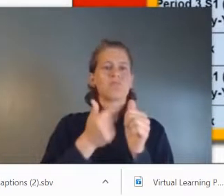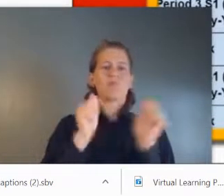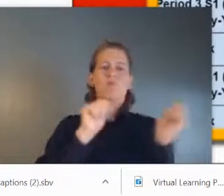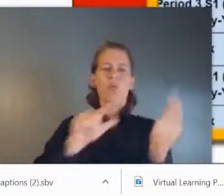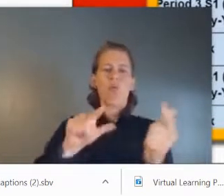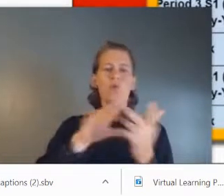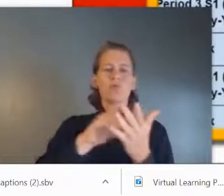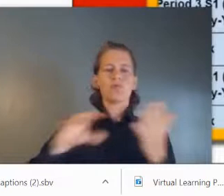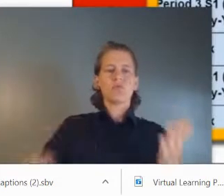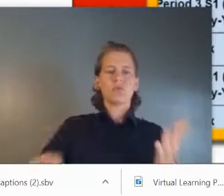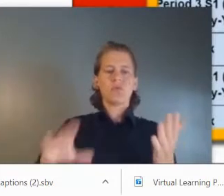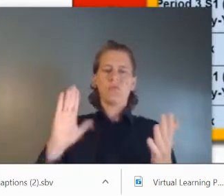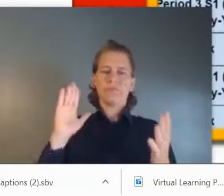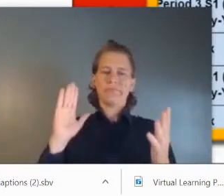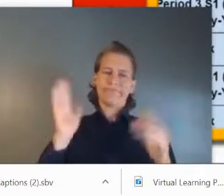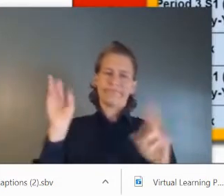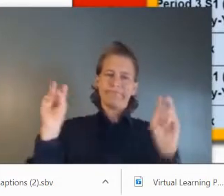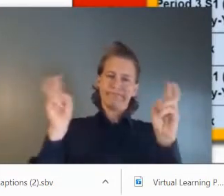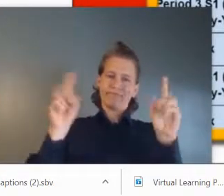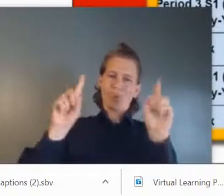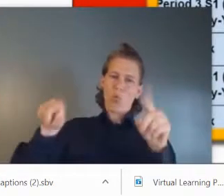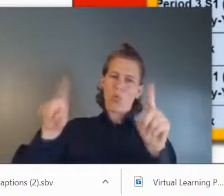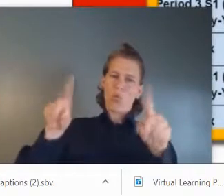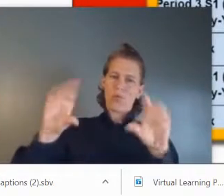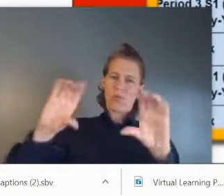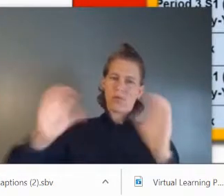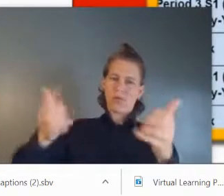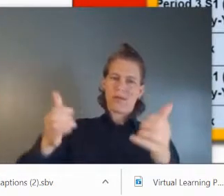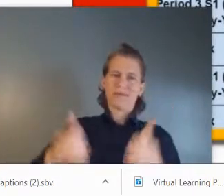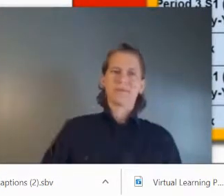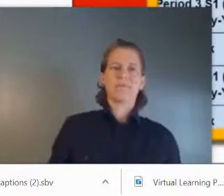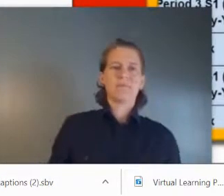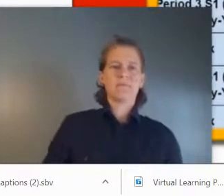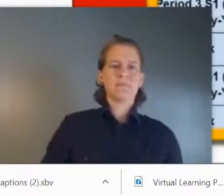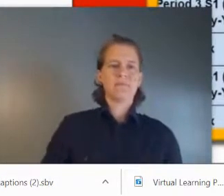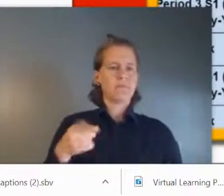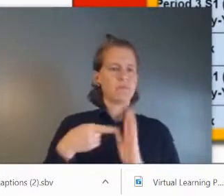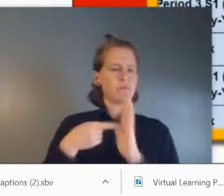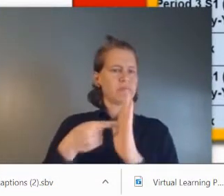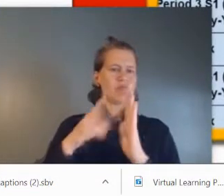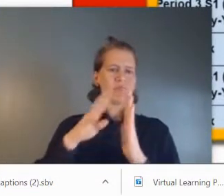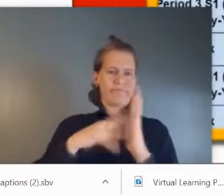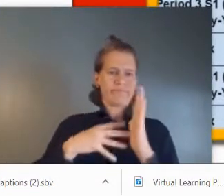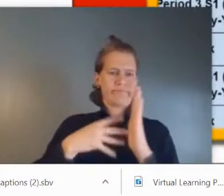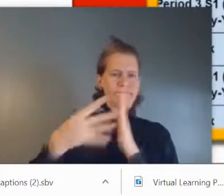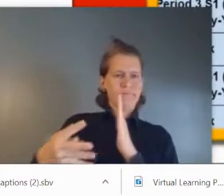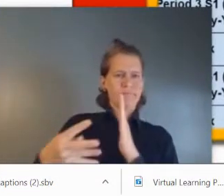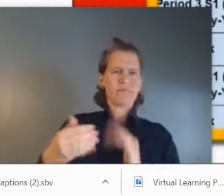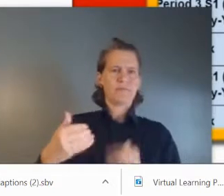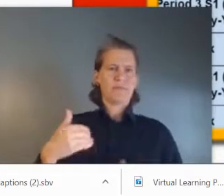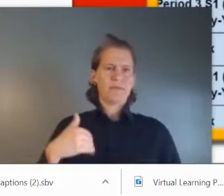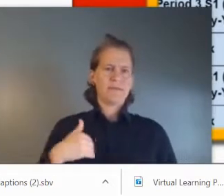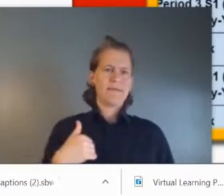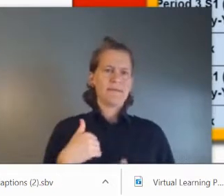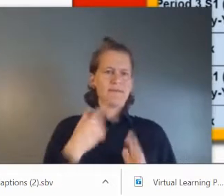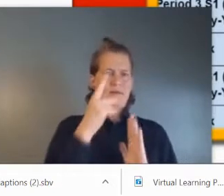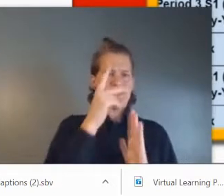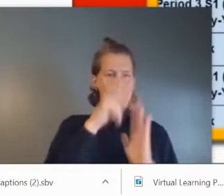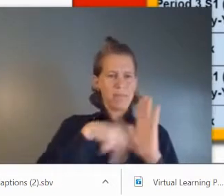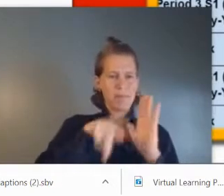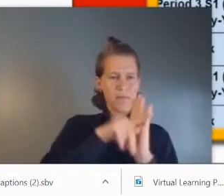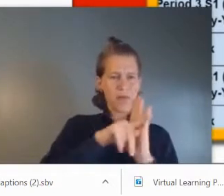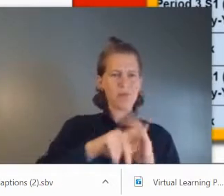period 2 from 10.30 to 11.30, period 3 from 1 to 2, period 4 from 2.30 to 3.30,